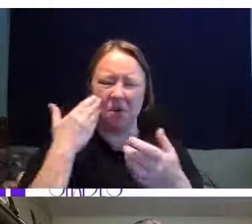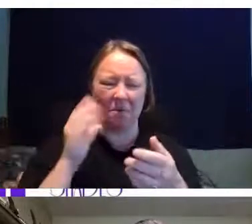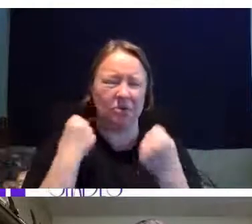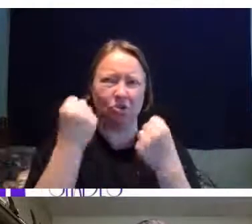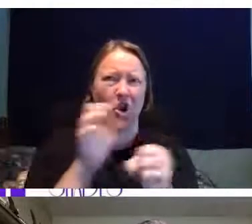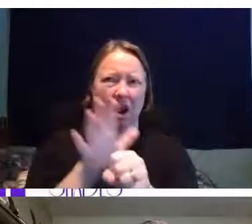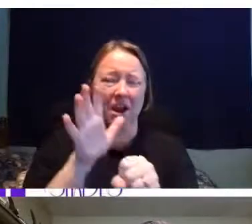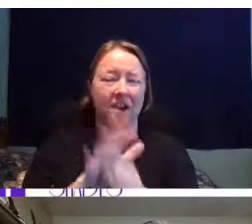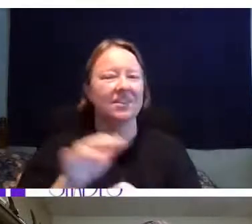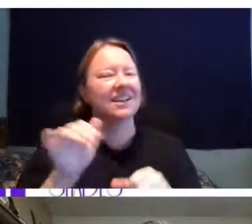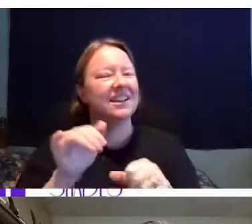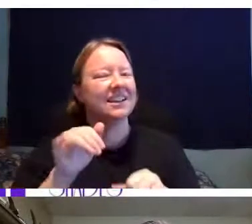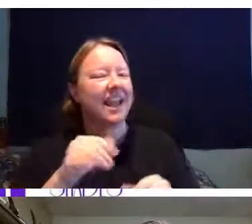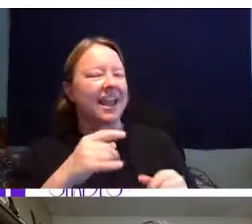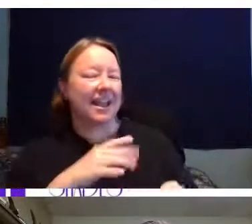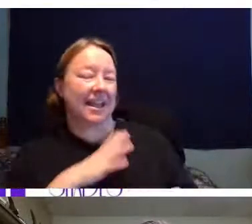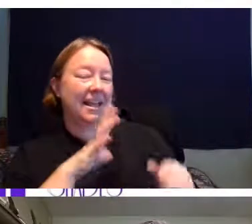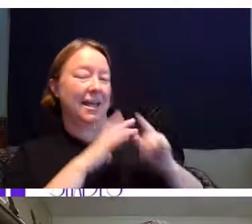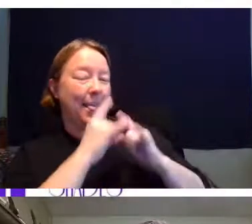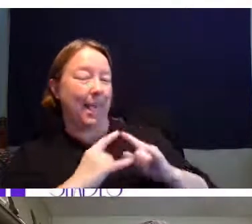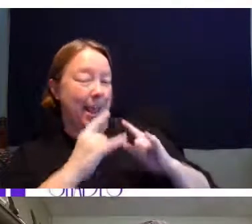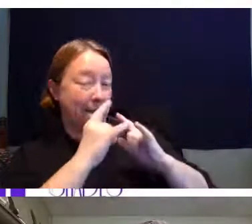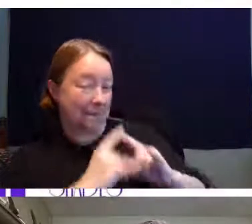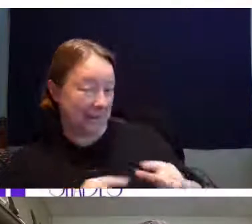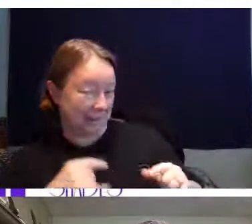a glamping adventure.